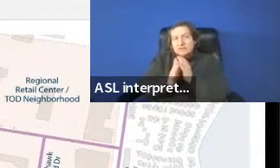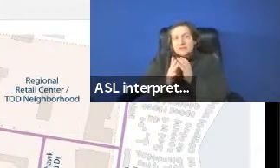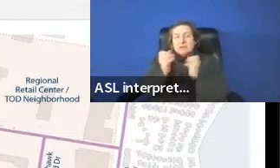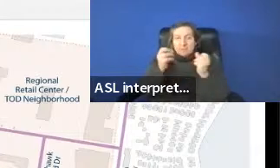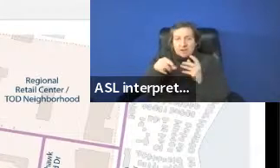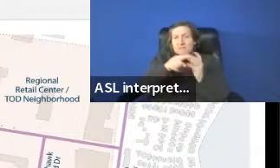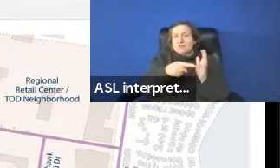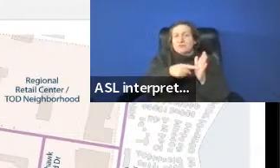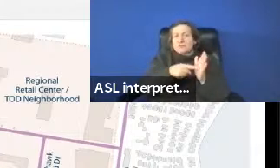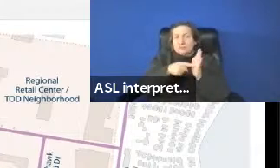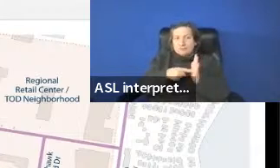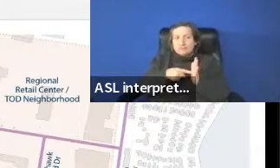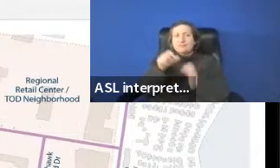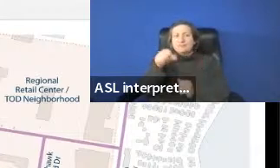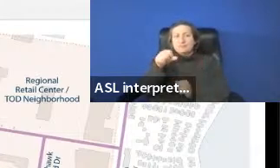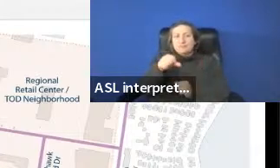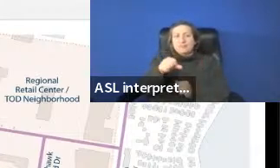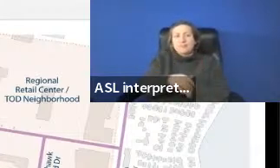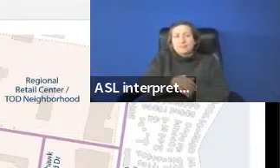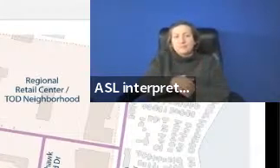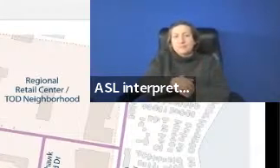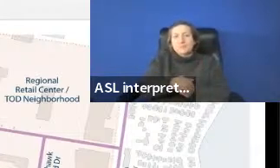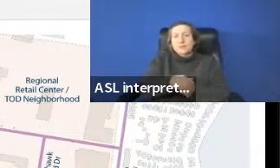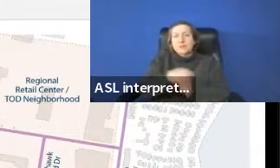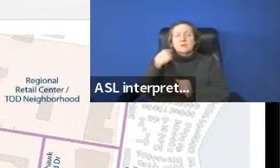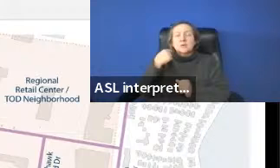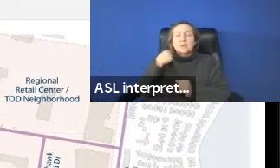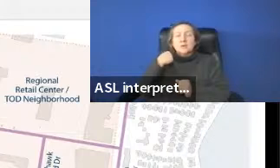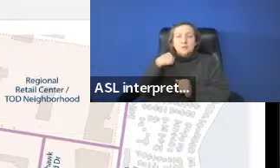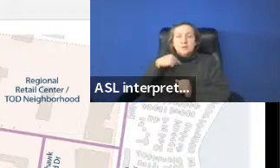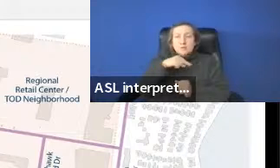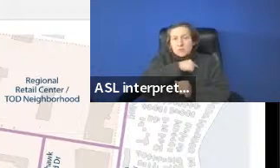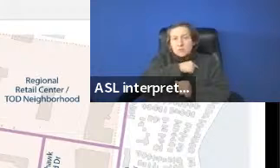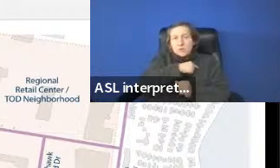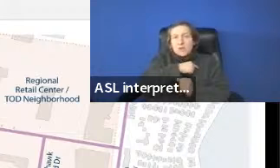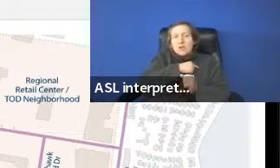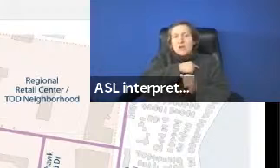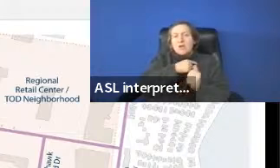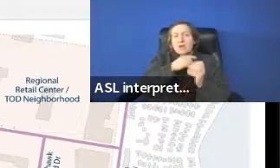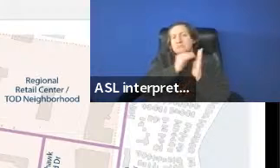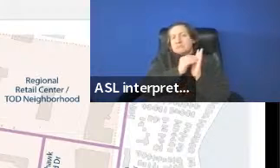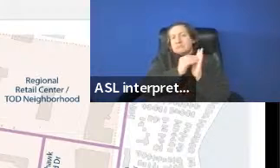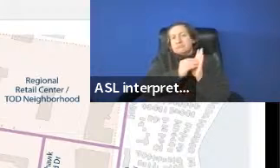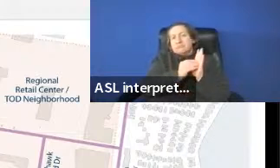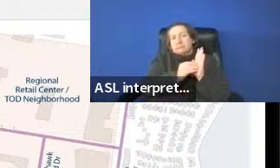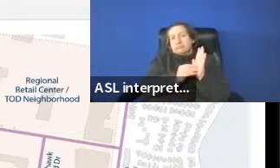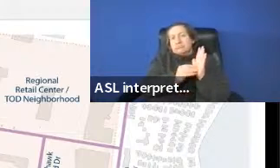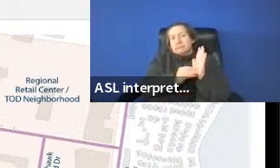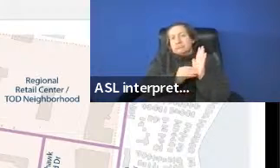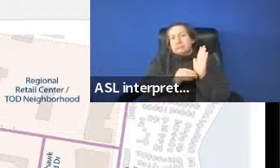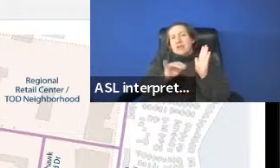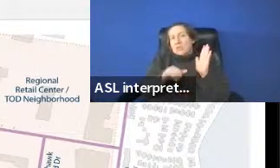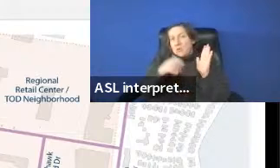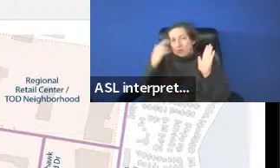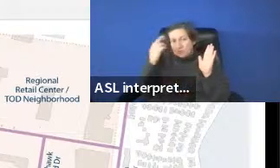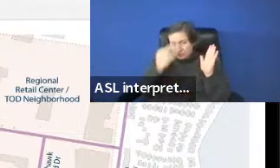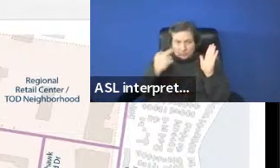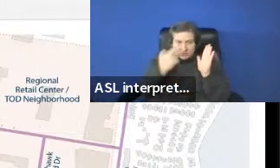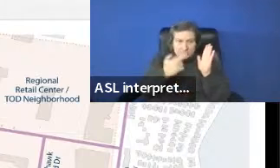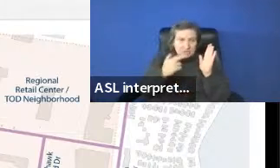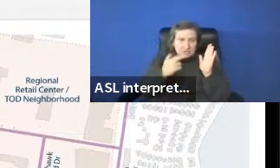out, and we are documenting those reasons with